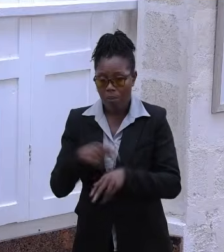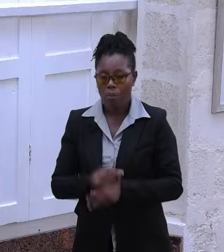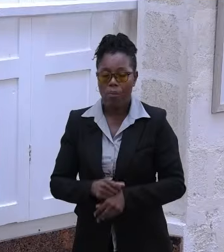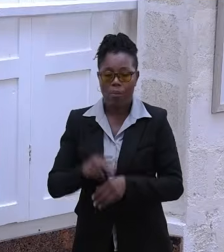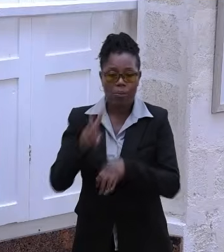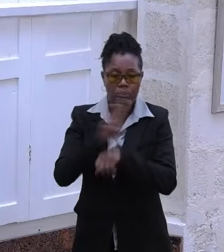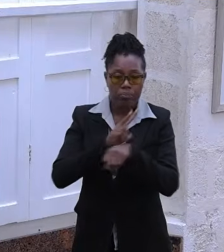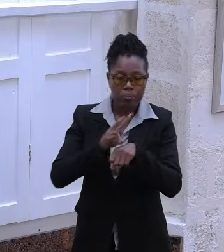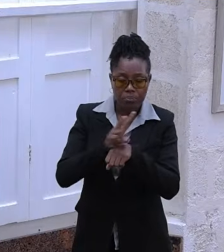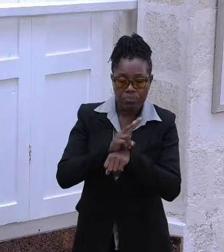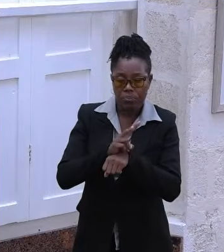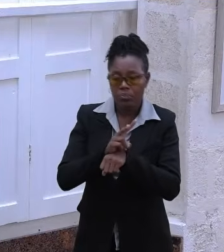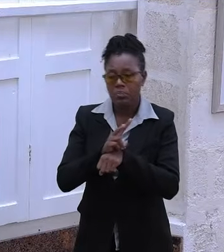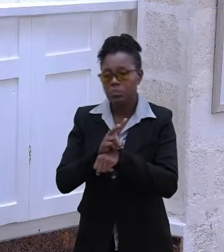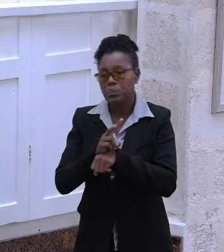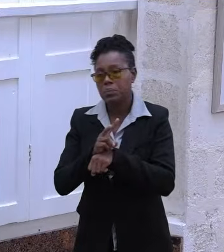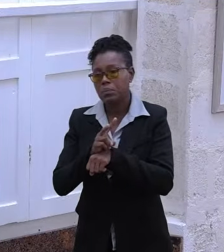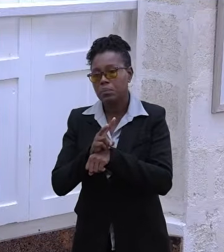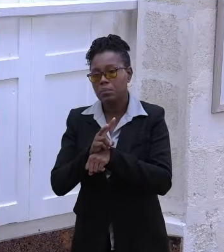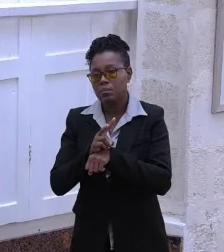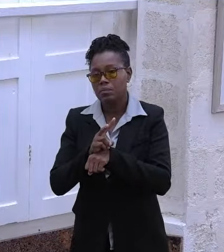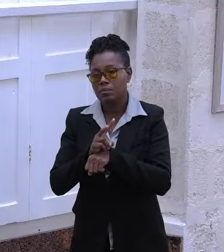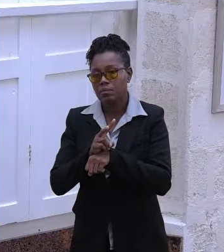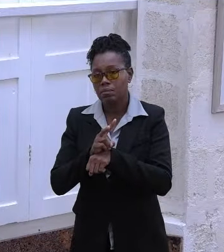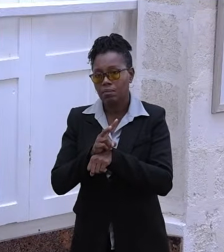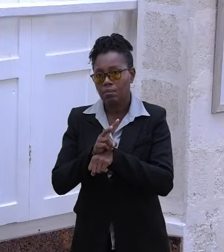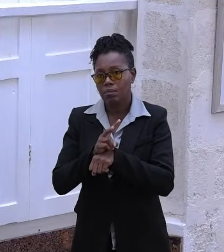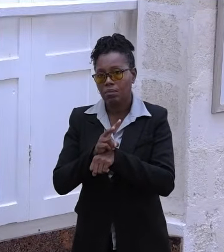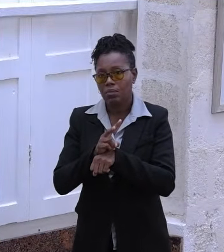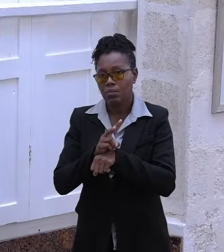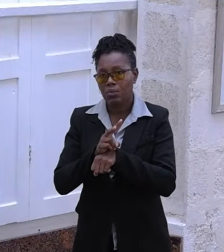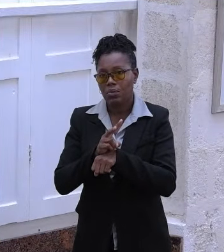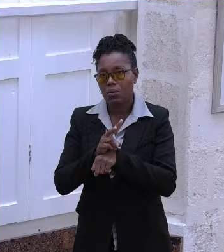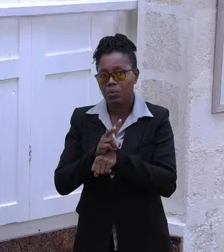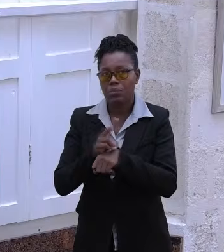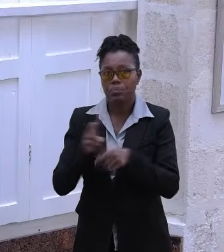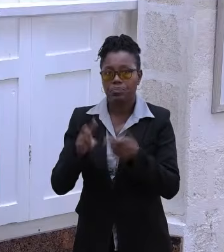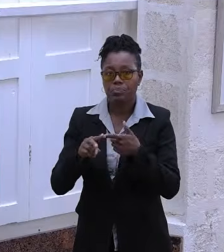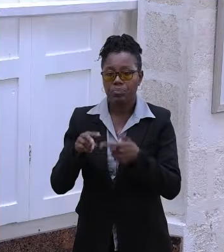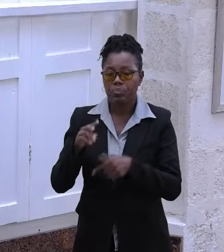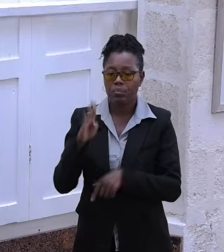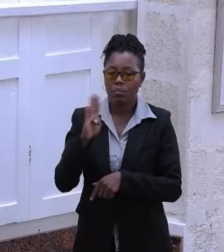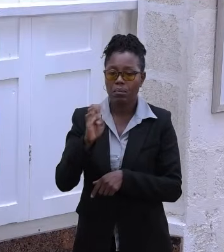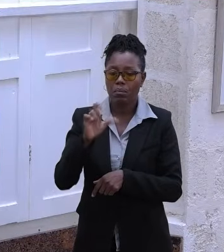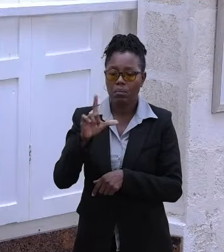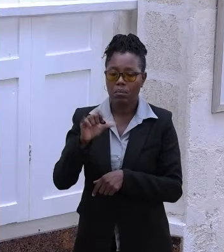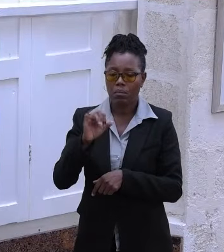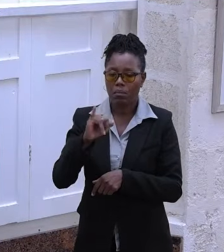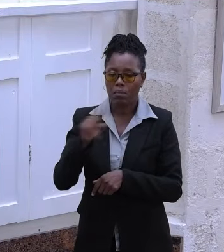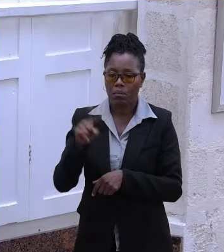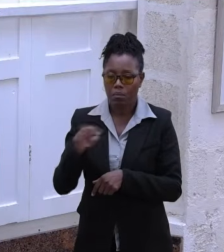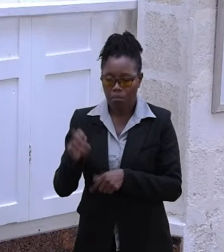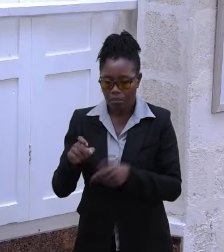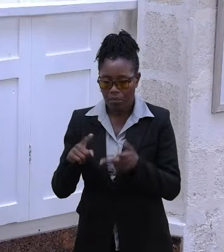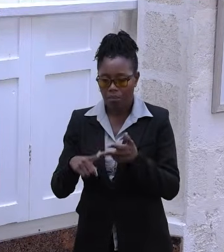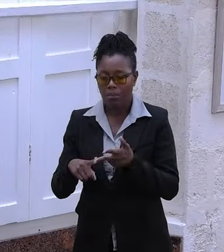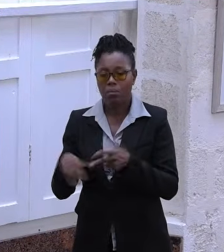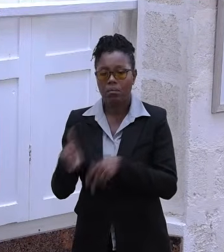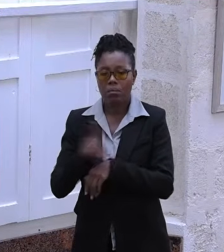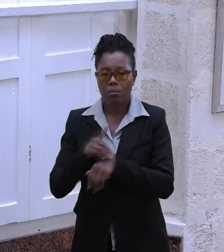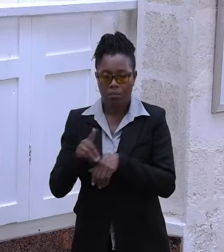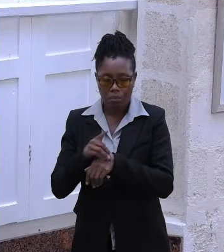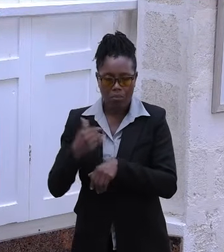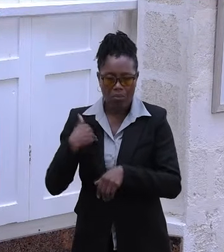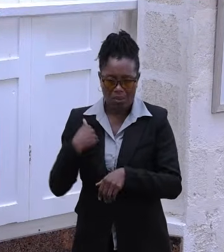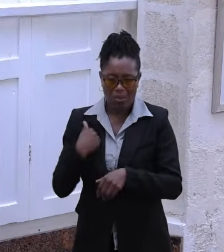Vincent, we're going to make sure I don't get it wrong, Dominica and Belize are the 3 countries. So we have a sister